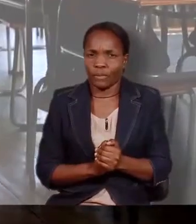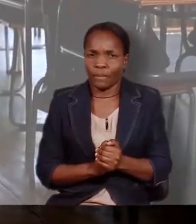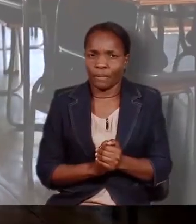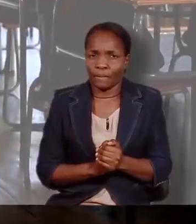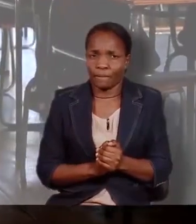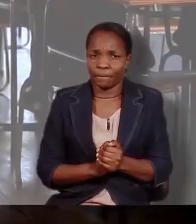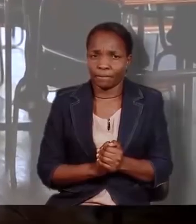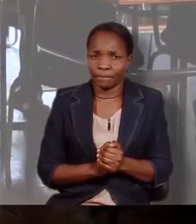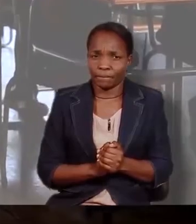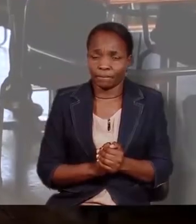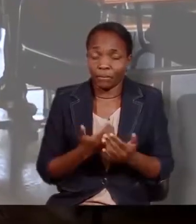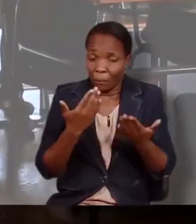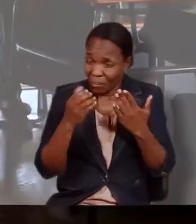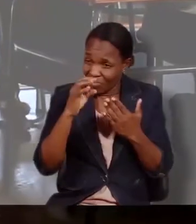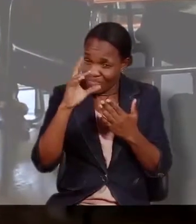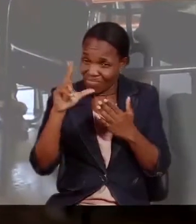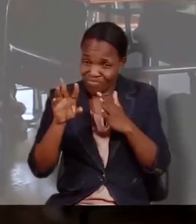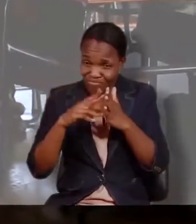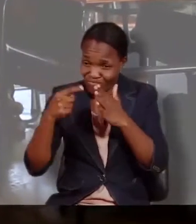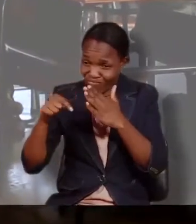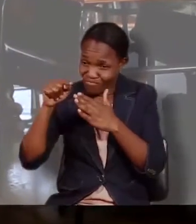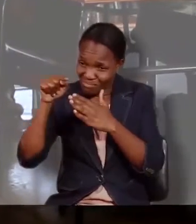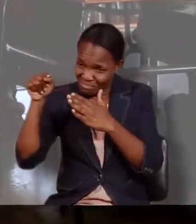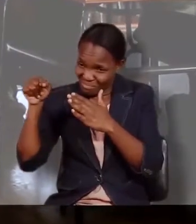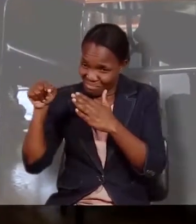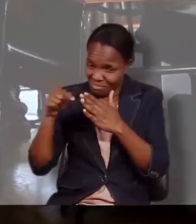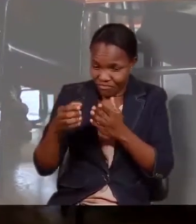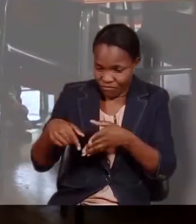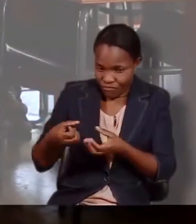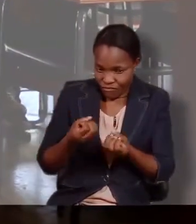from the outside gave them those things.